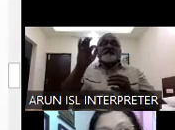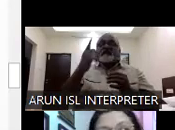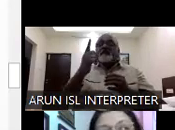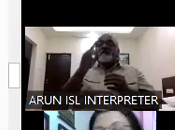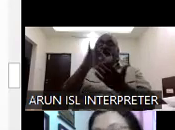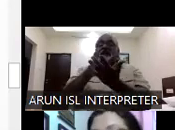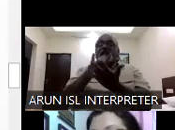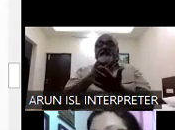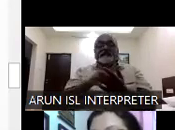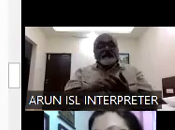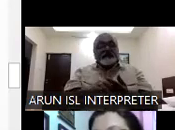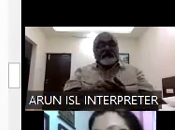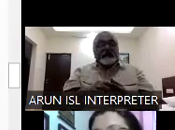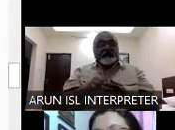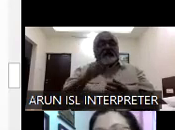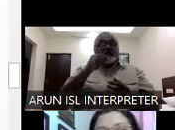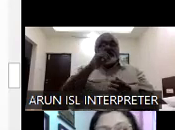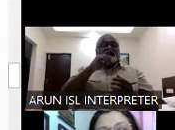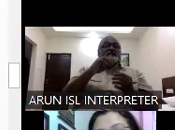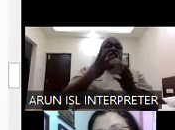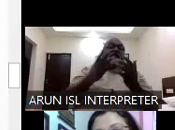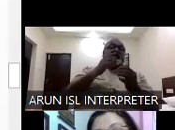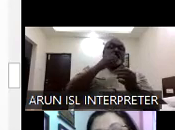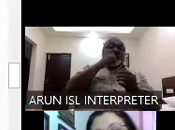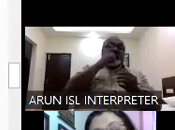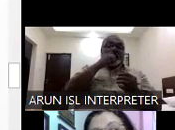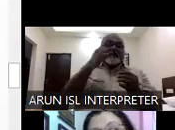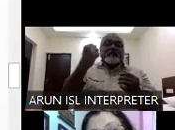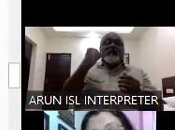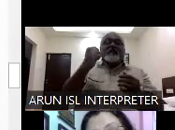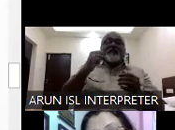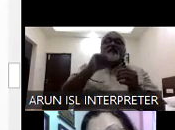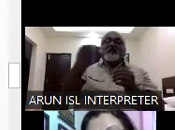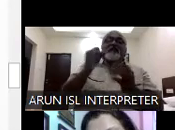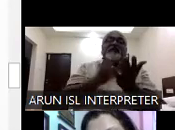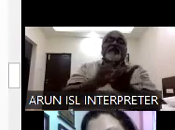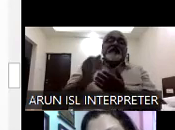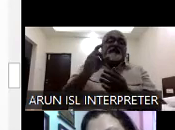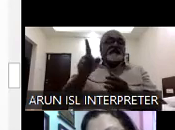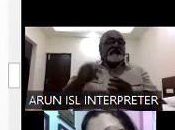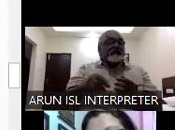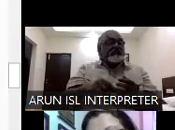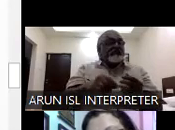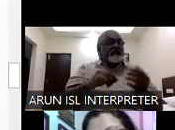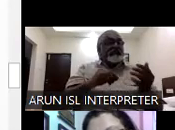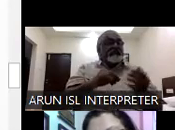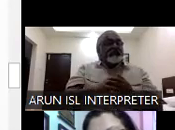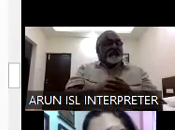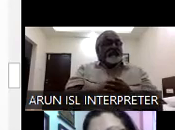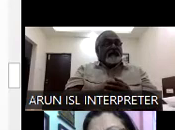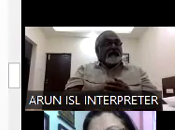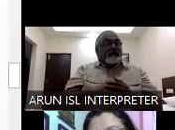there's a more woman power in the village. So one gender perspective. Then the other village we selected from